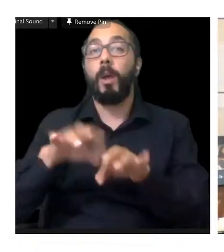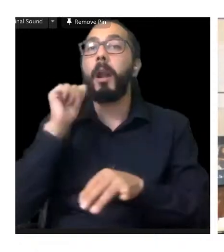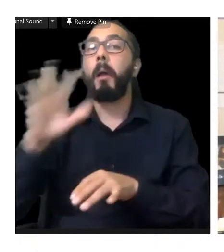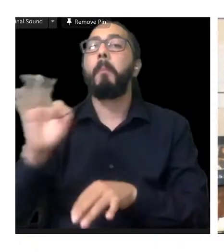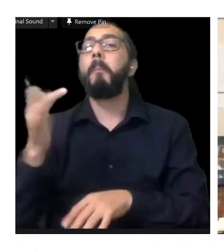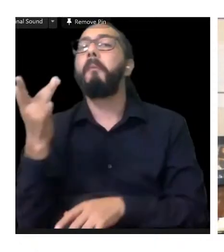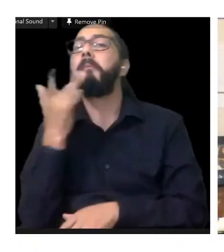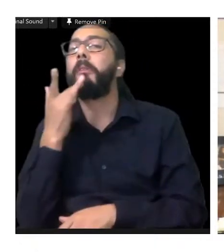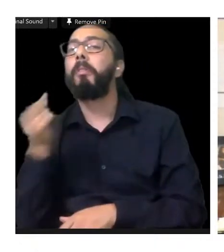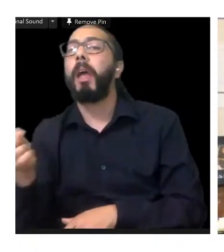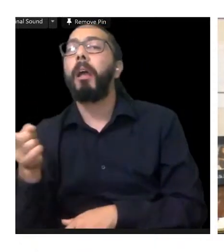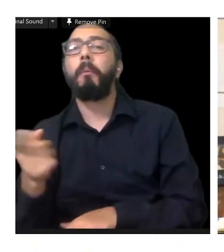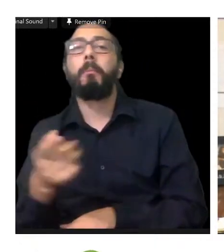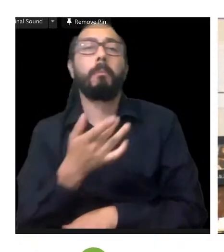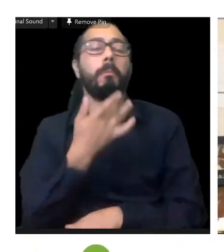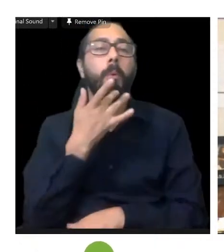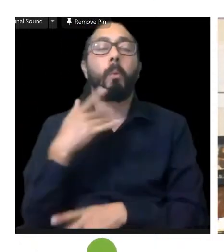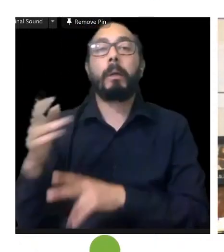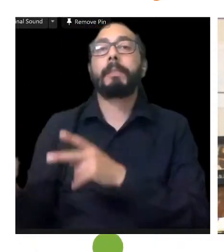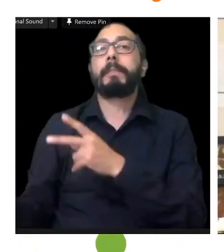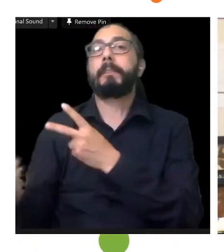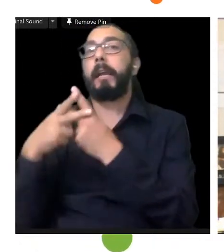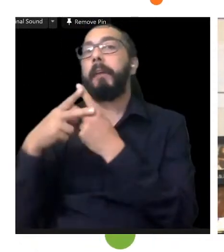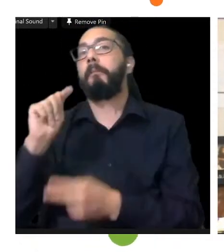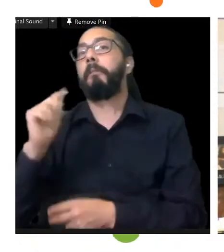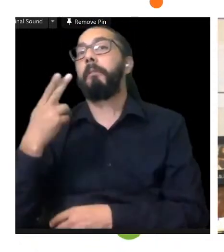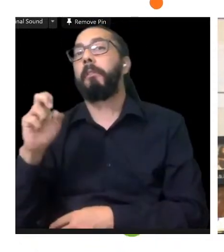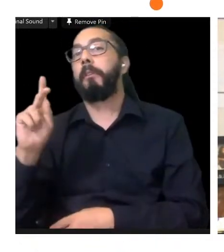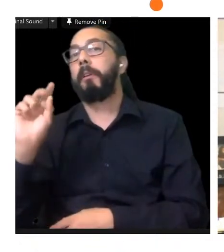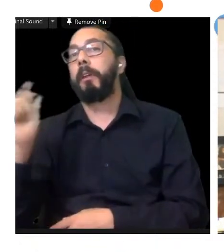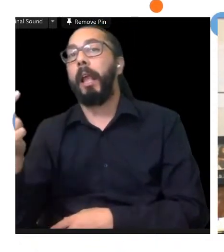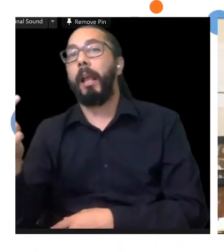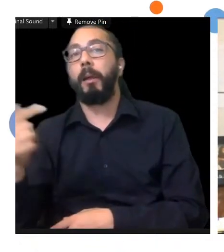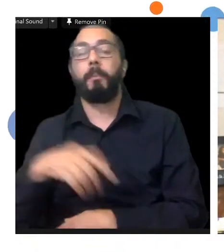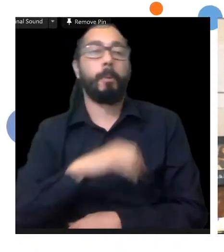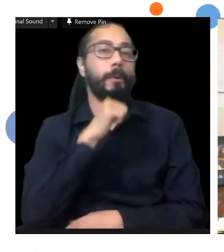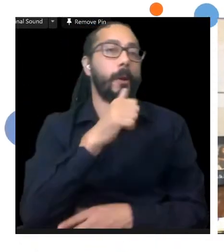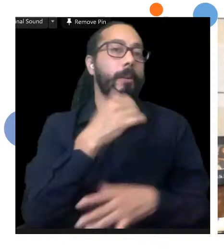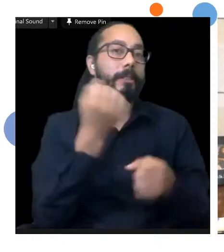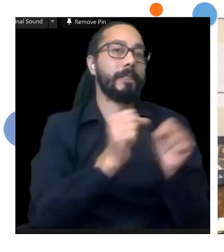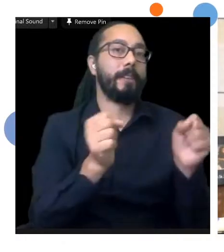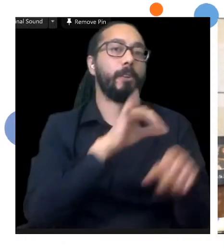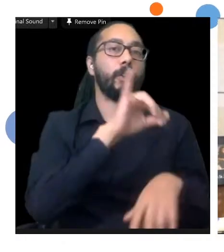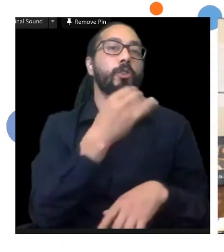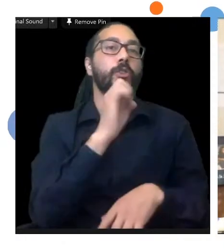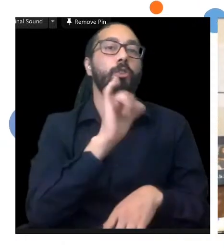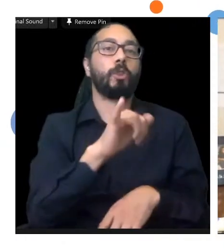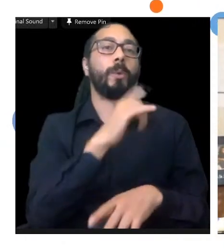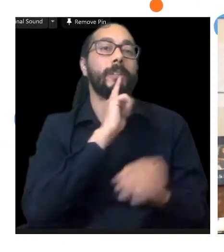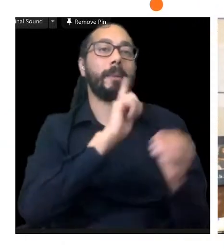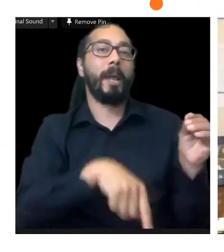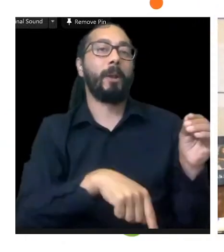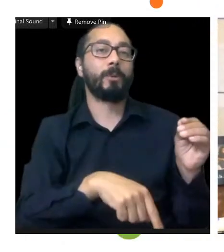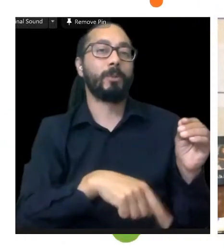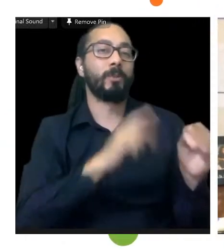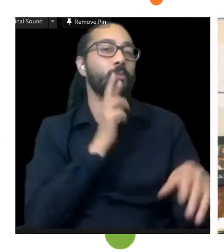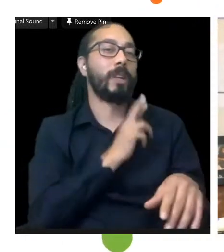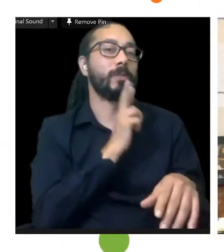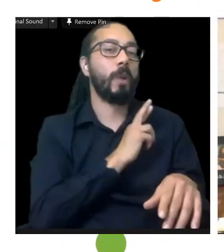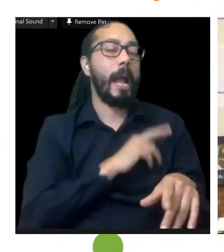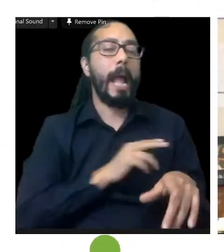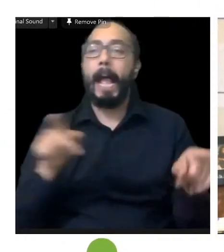we're going to save the keg, but we're not going to save, you know, Joey Tomatoes or whatever. They're allowing the public to